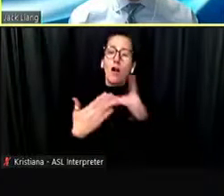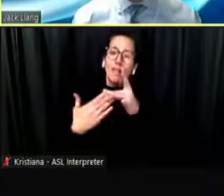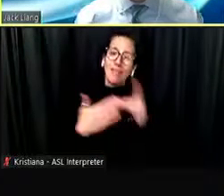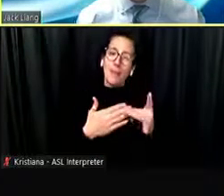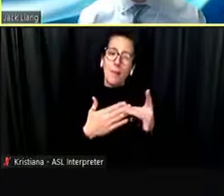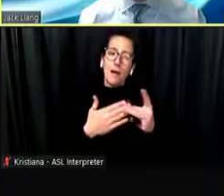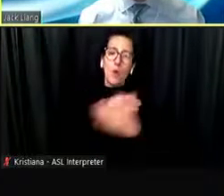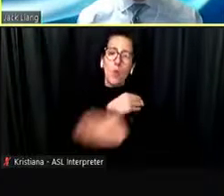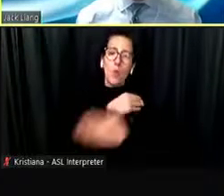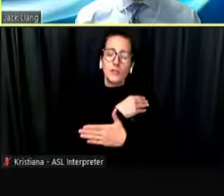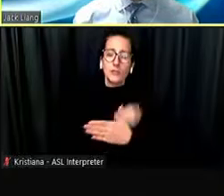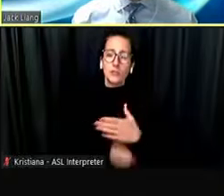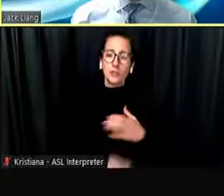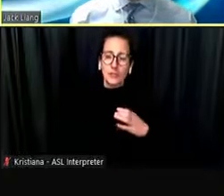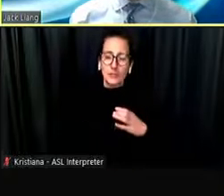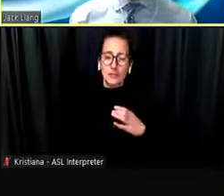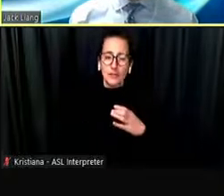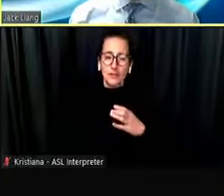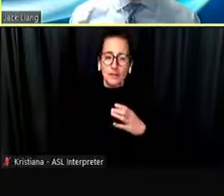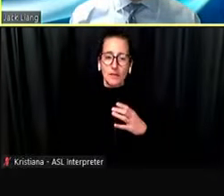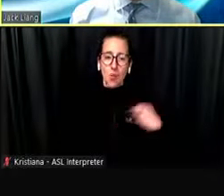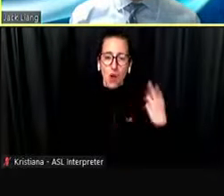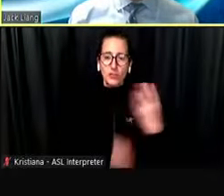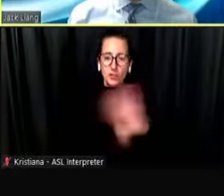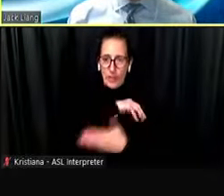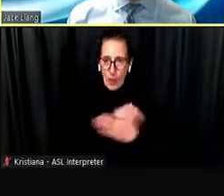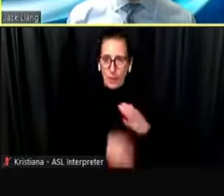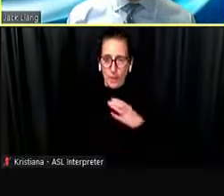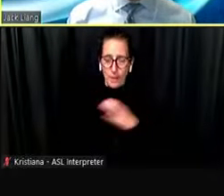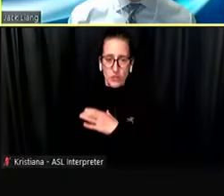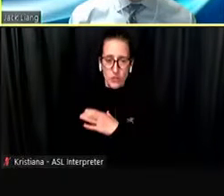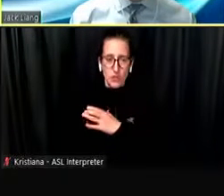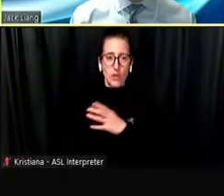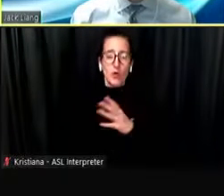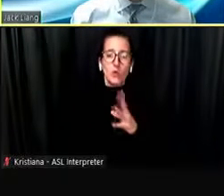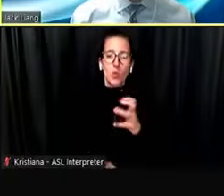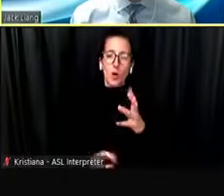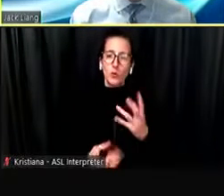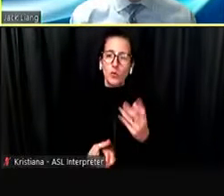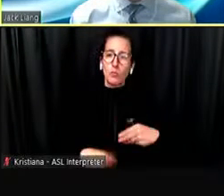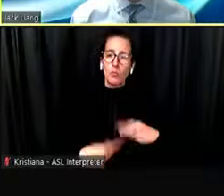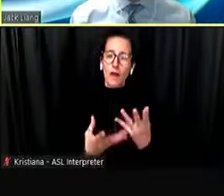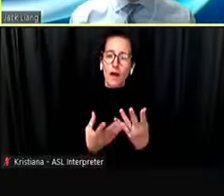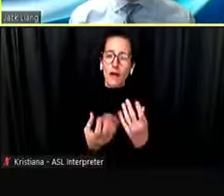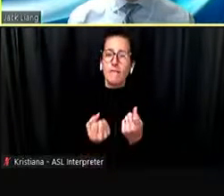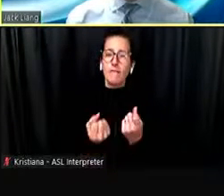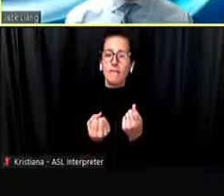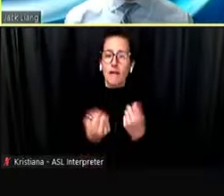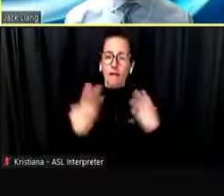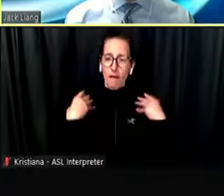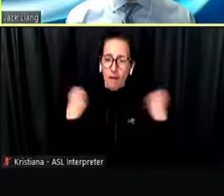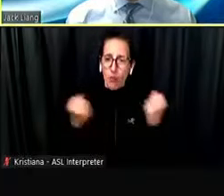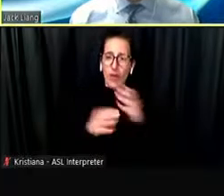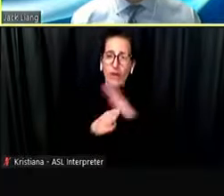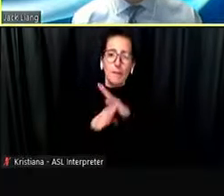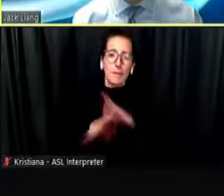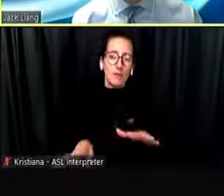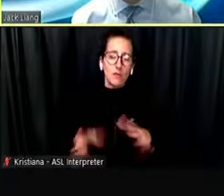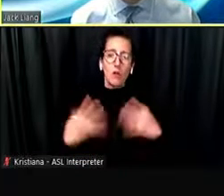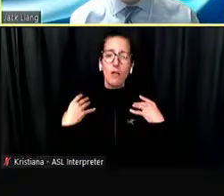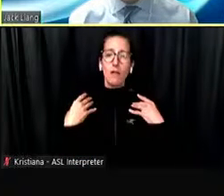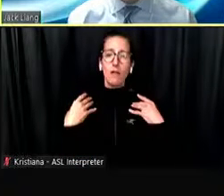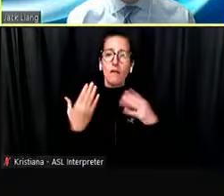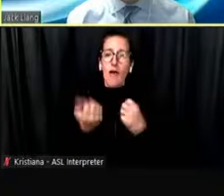provide excellent and cost-effective services that support healthy, peaceful, safe, and sustainable communities, and encourage